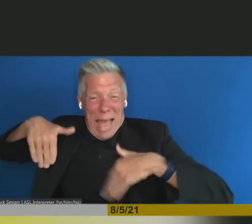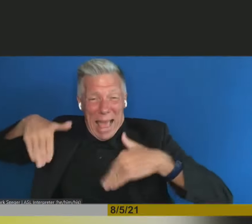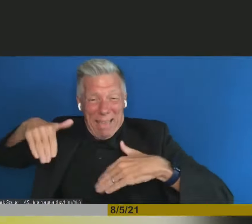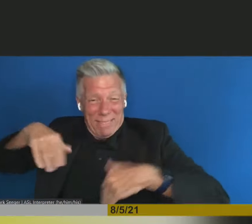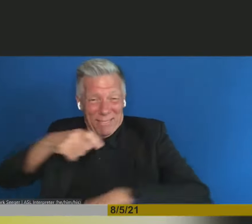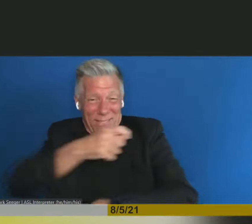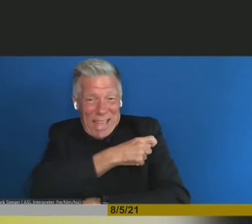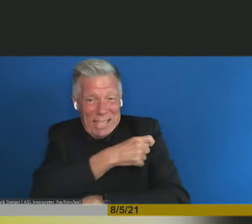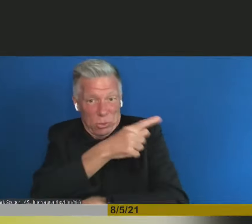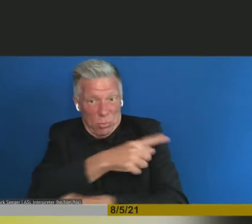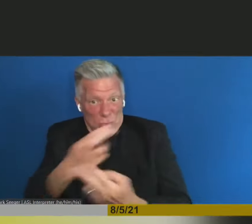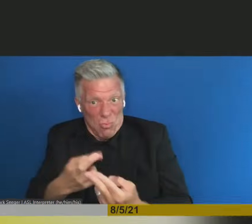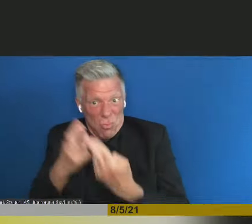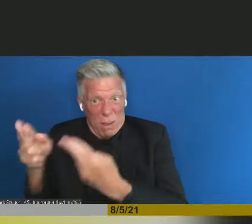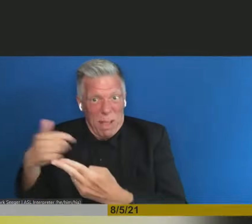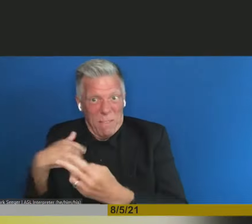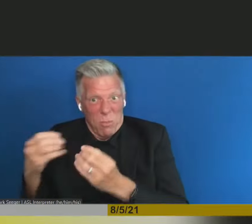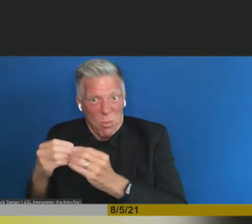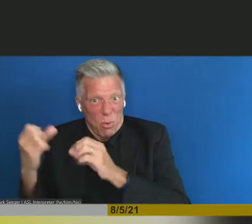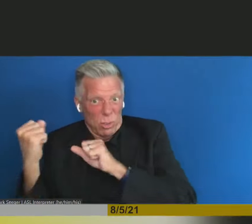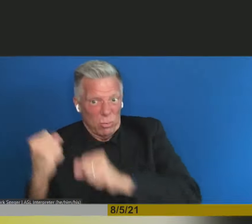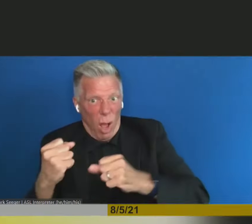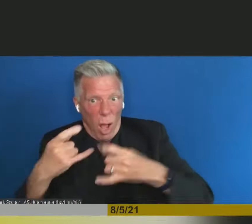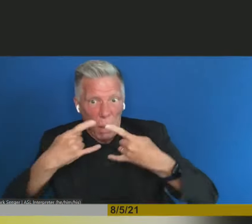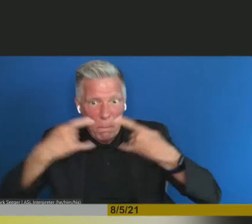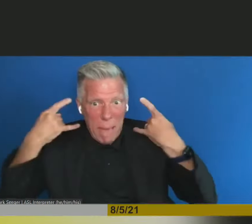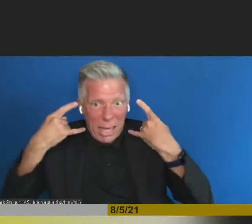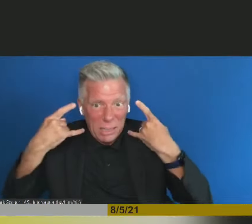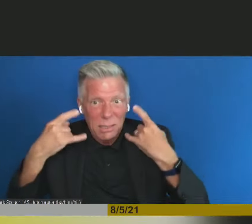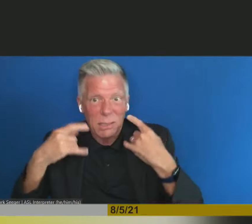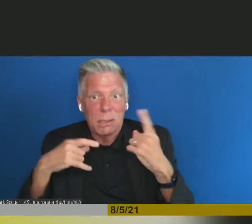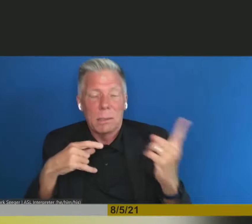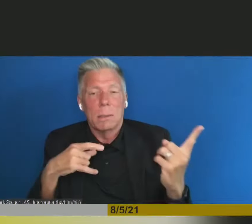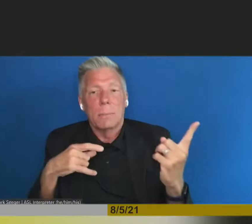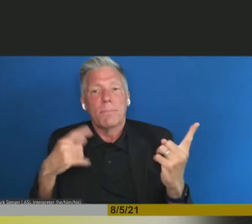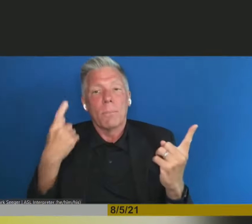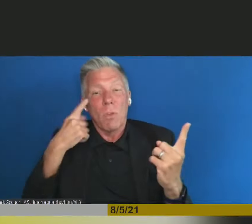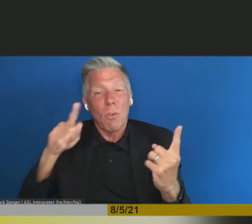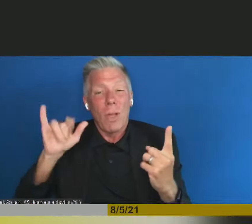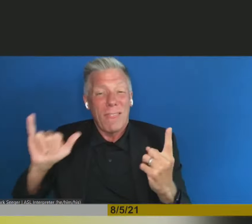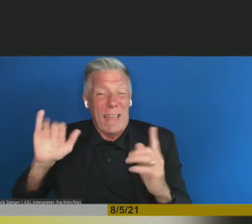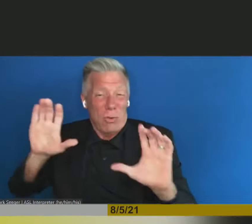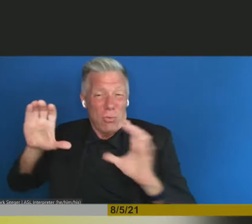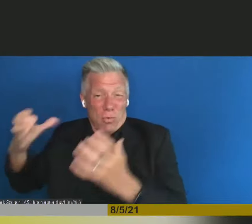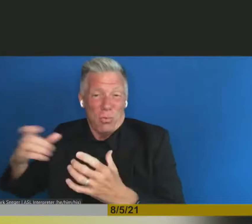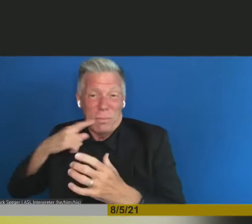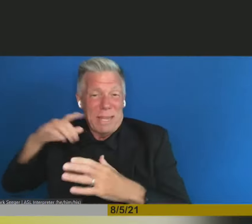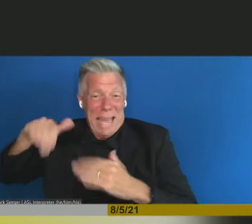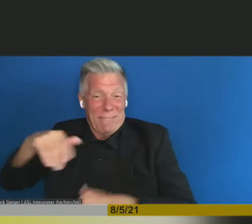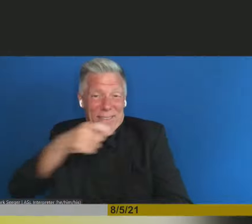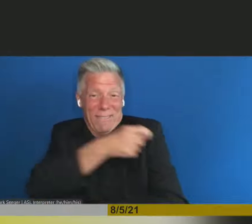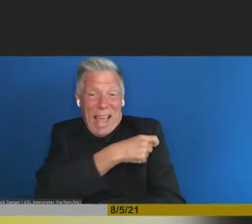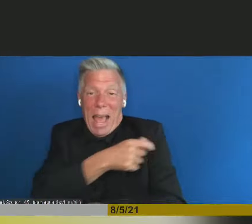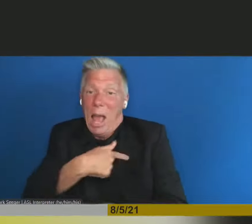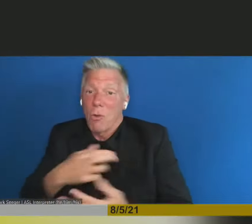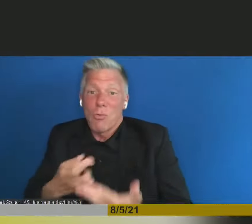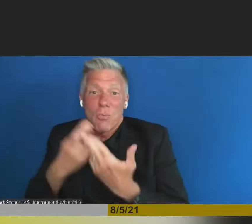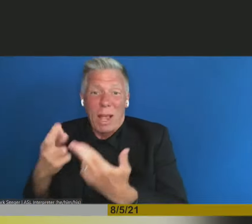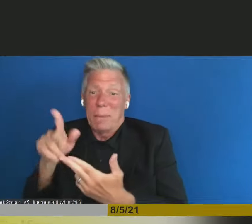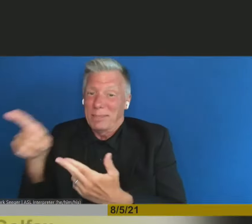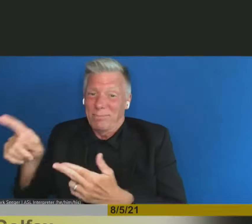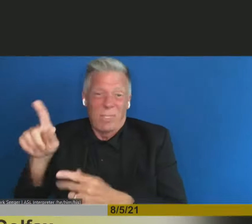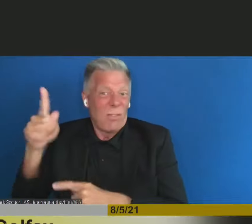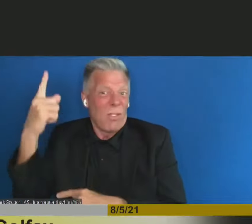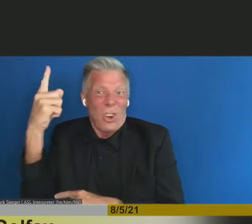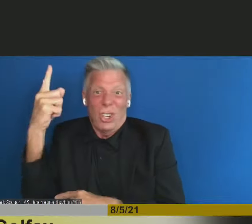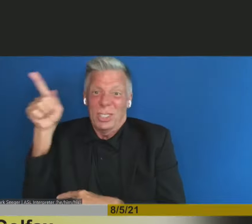indoor settings. Yeah, what I recommended for unvaccinated individuals in all settings is to get vaccinated. I think the